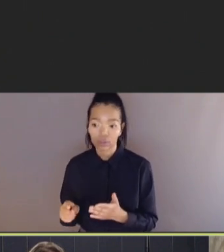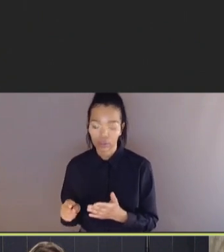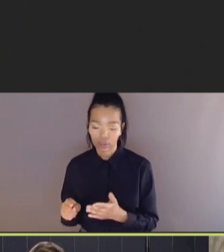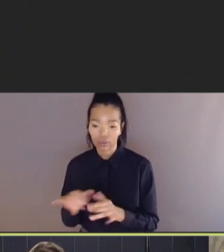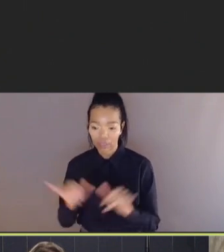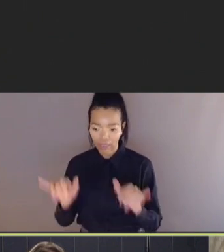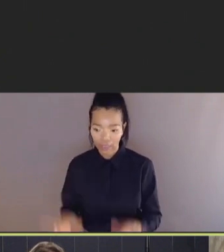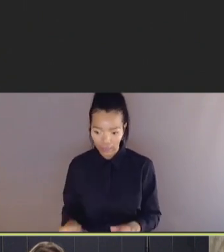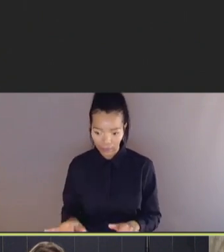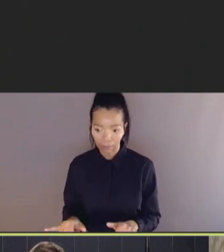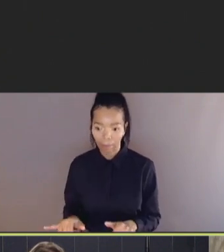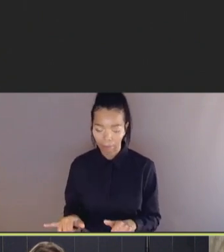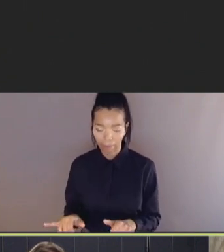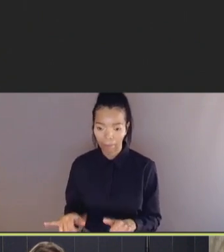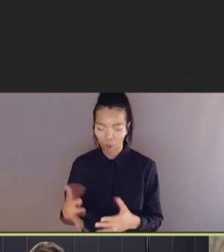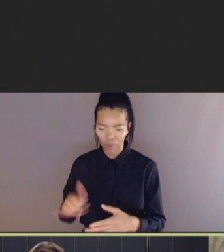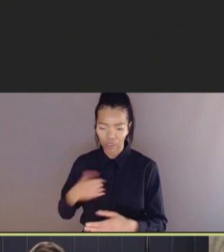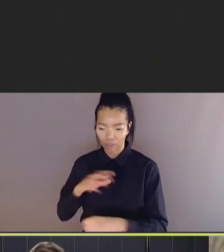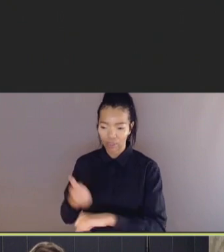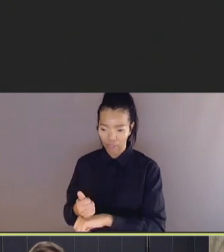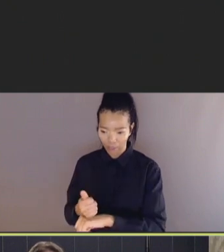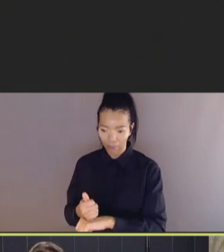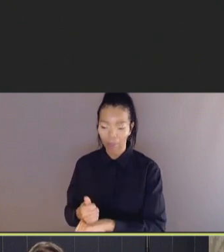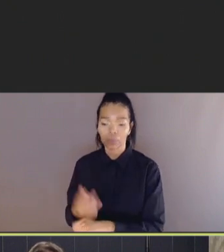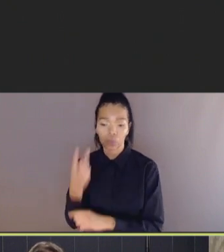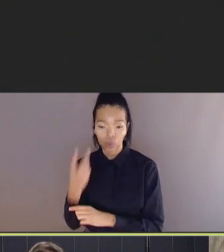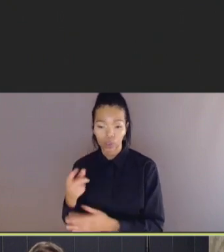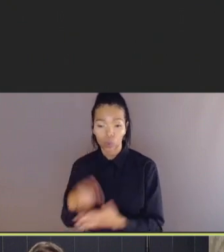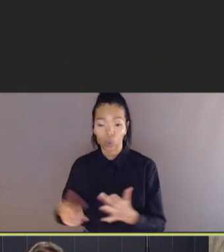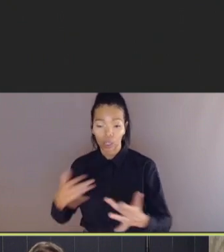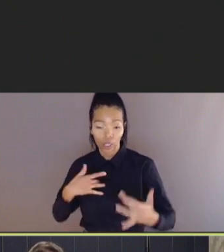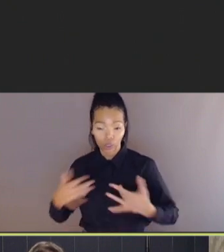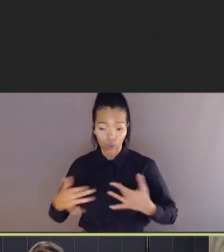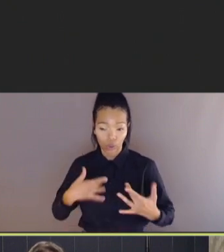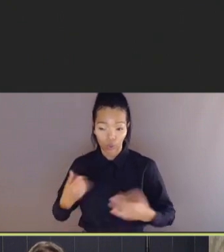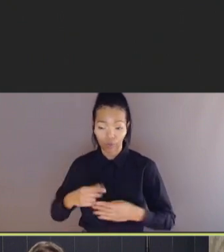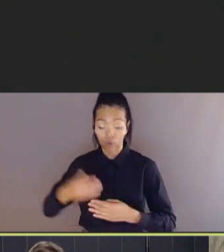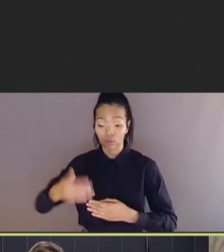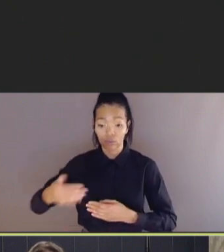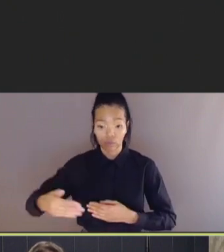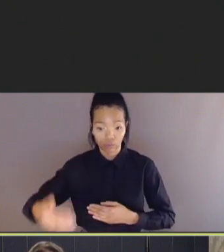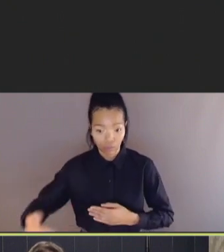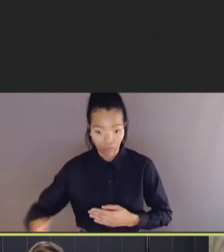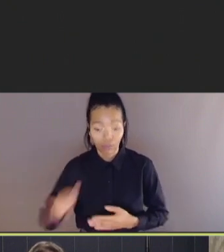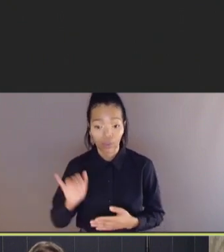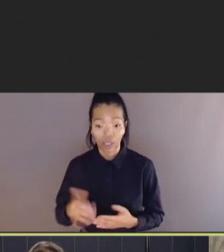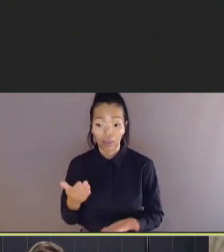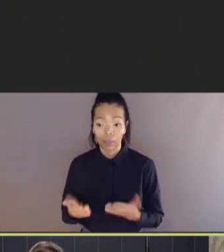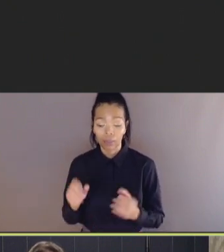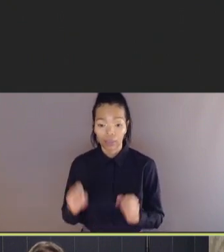safety signals or what are the concerns going forward. That may be something that's going to be a measurable